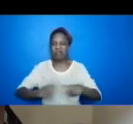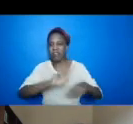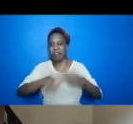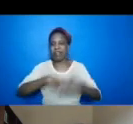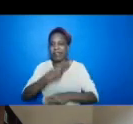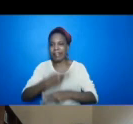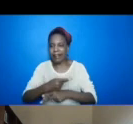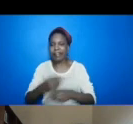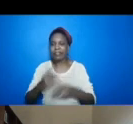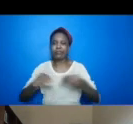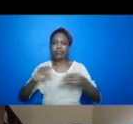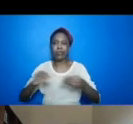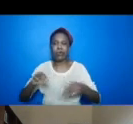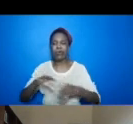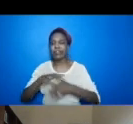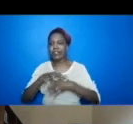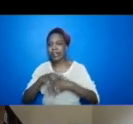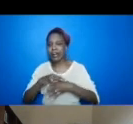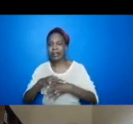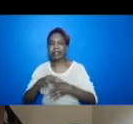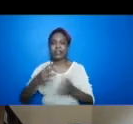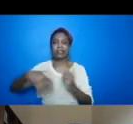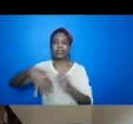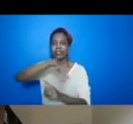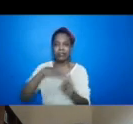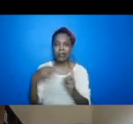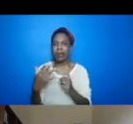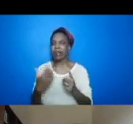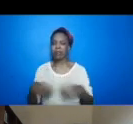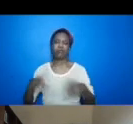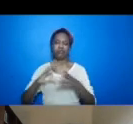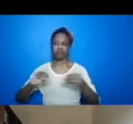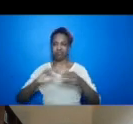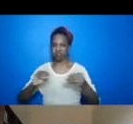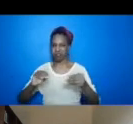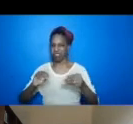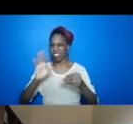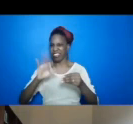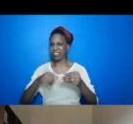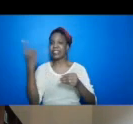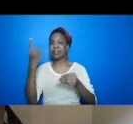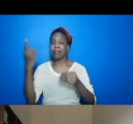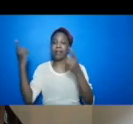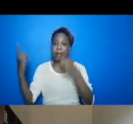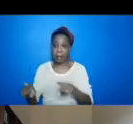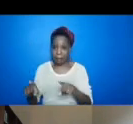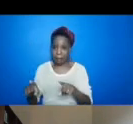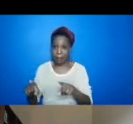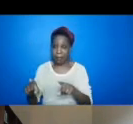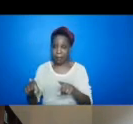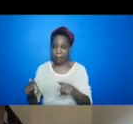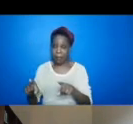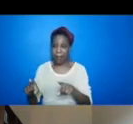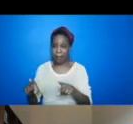contexts in which they are told, but they basically are a sequence of events generally situated